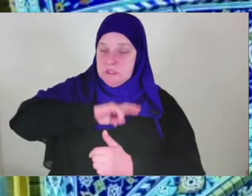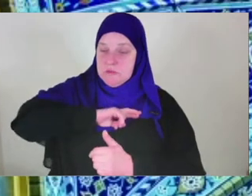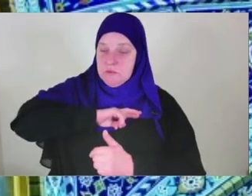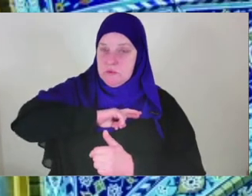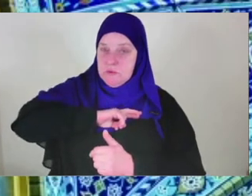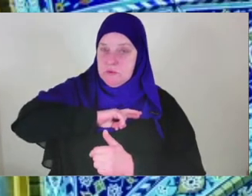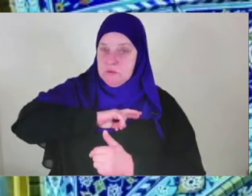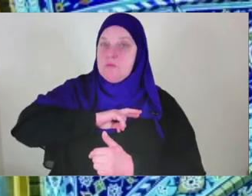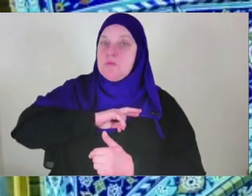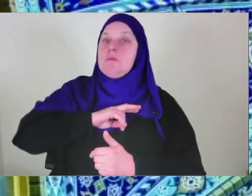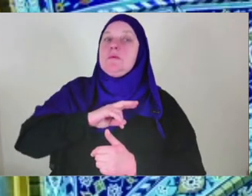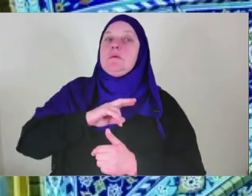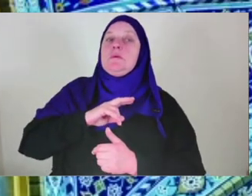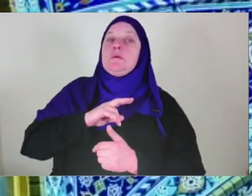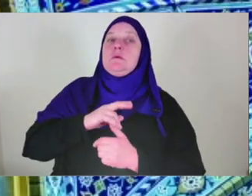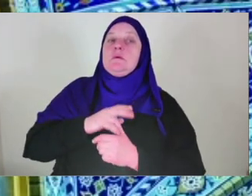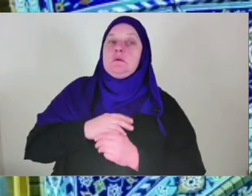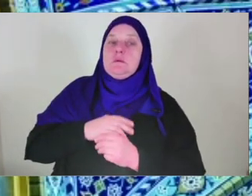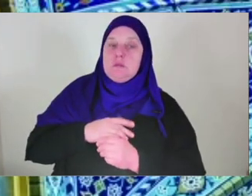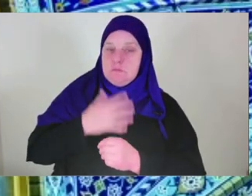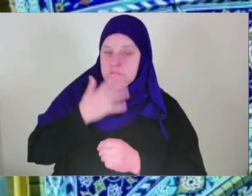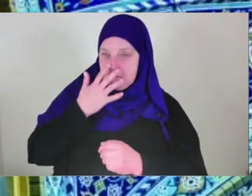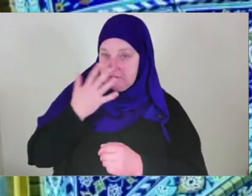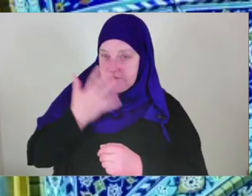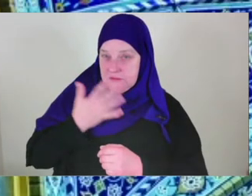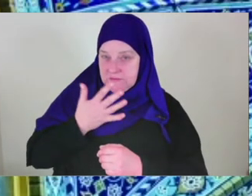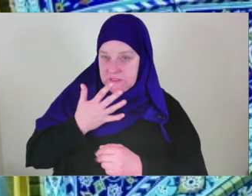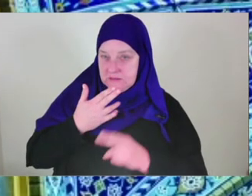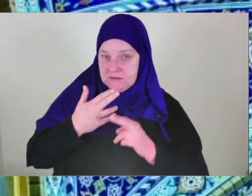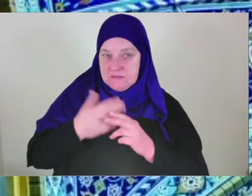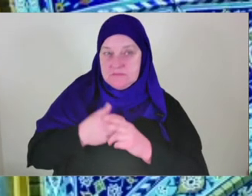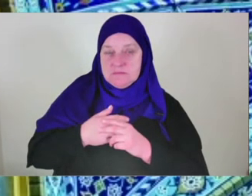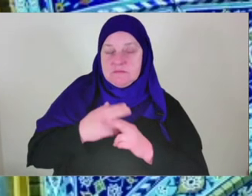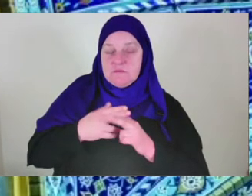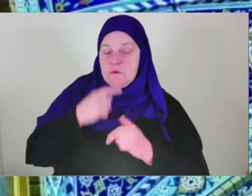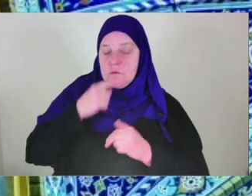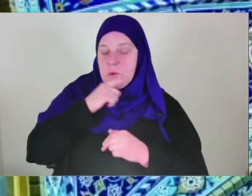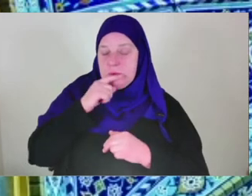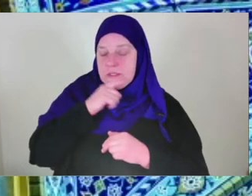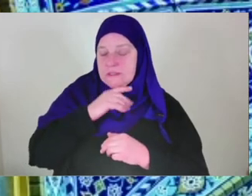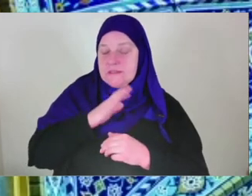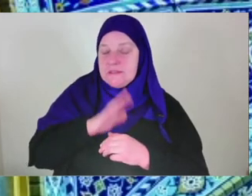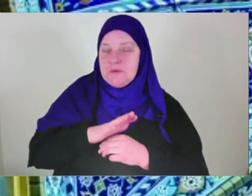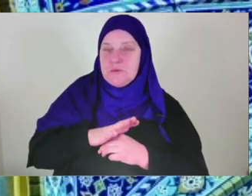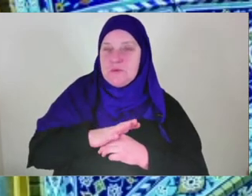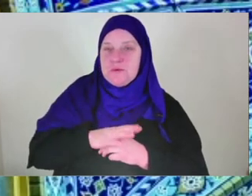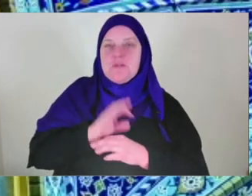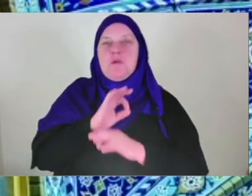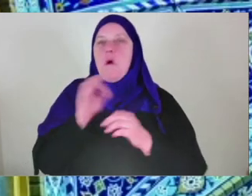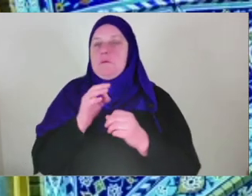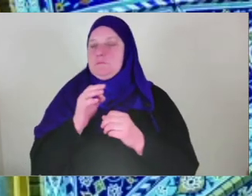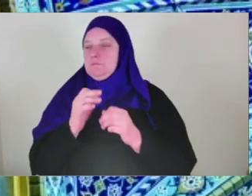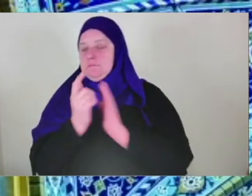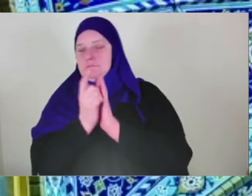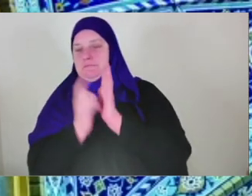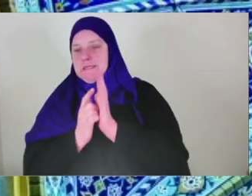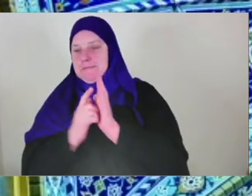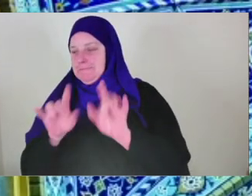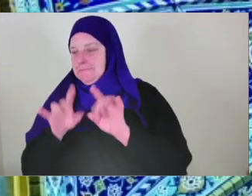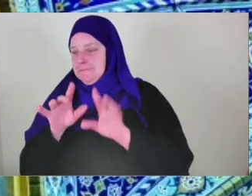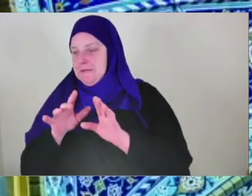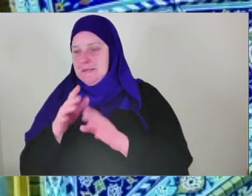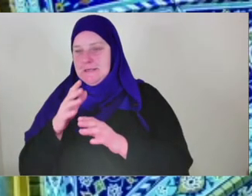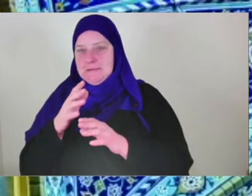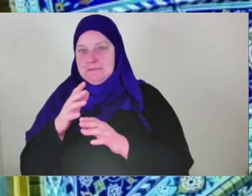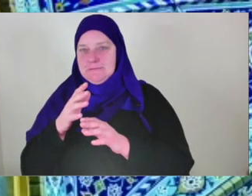lunar calendar for the boys. Now, when a child, I bring the age a bit lower, if you